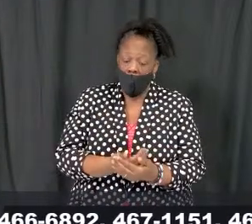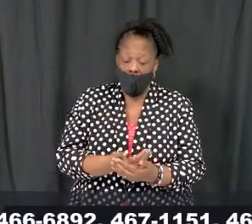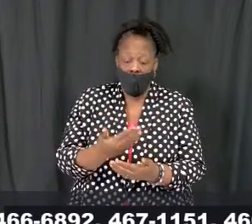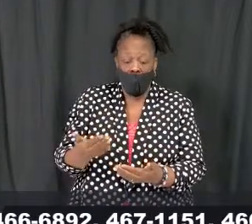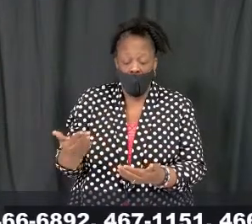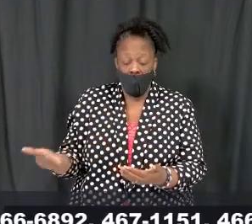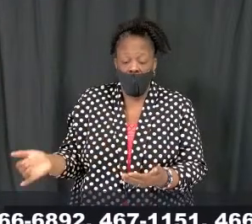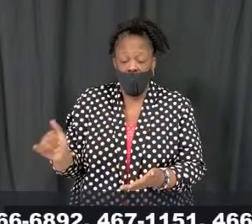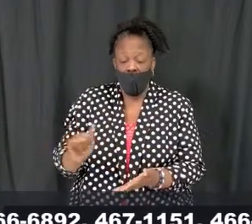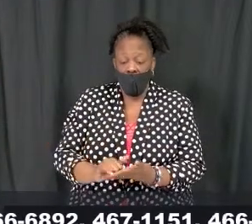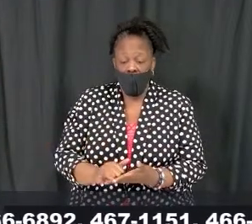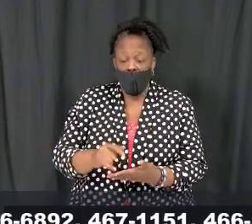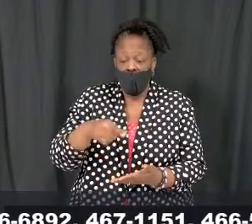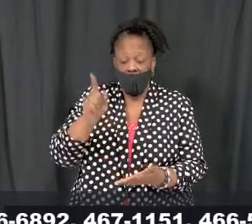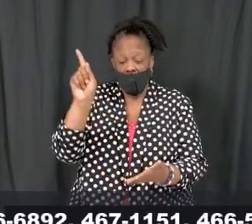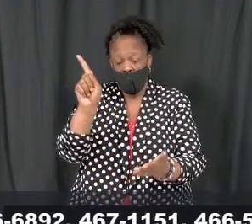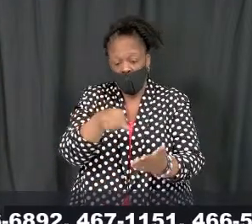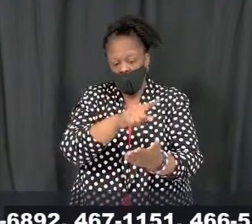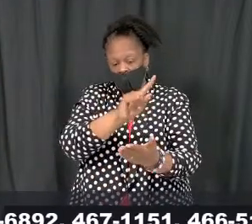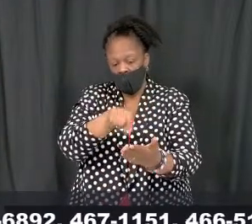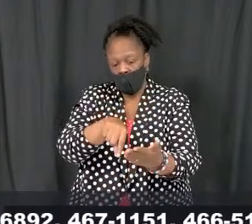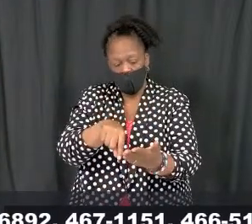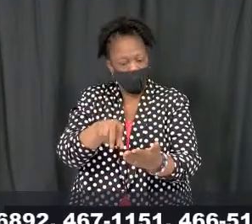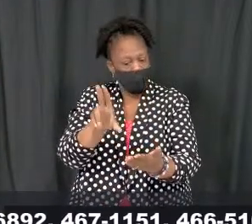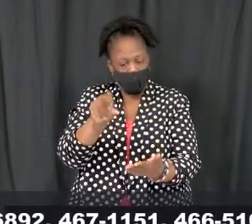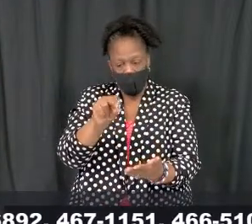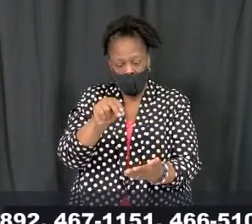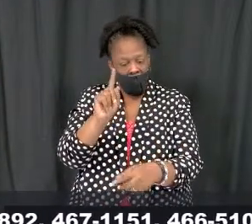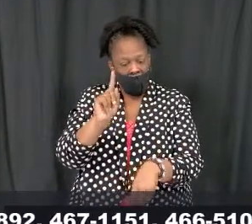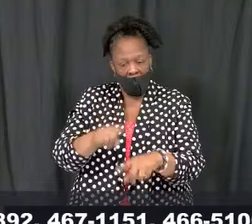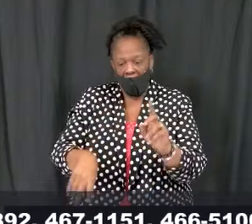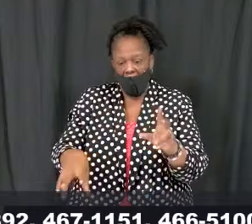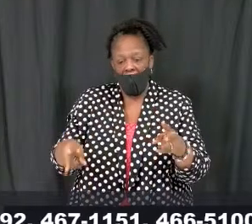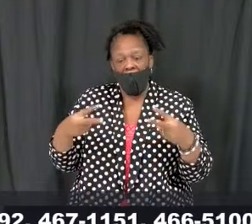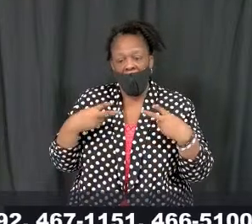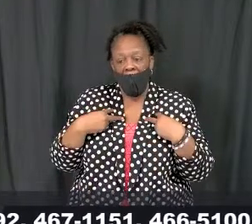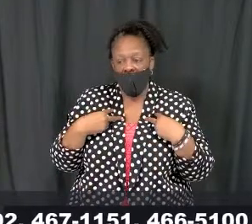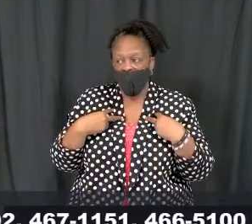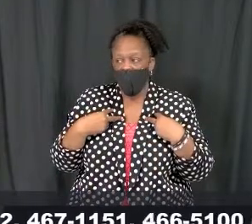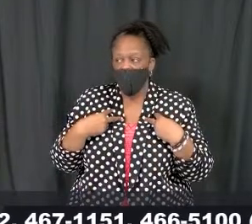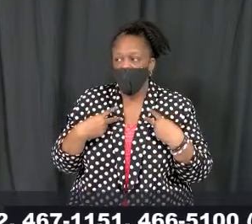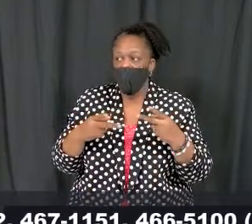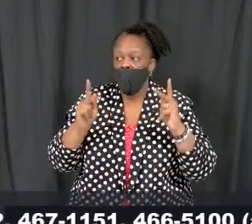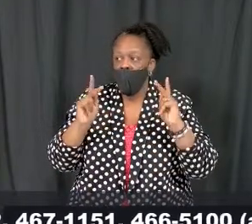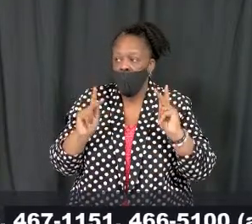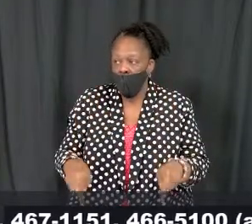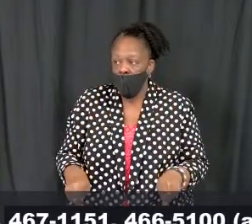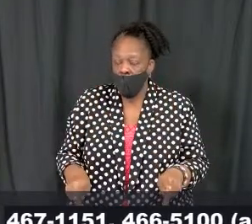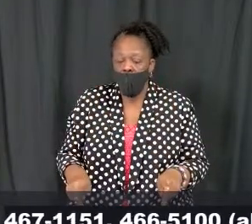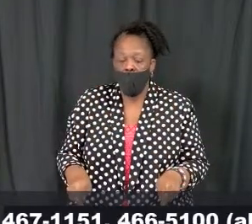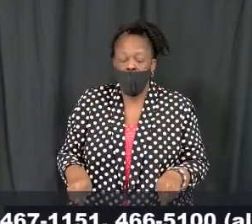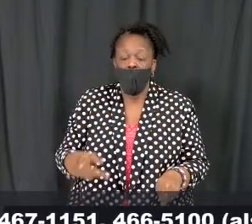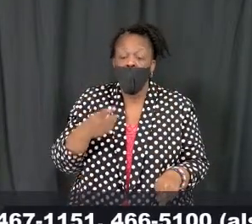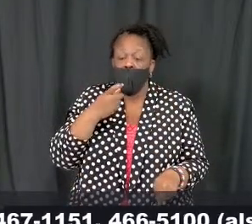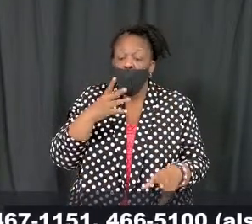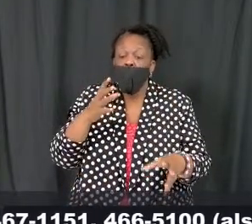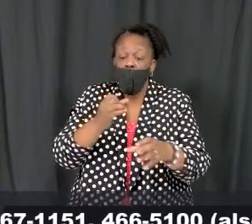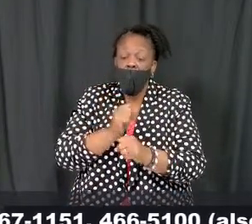approved events are cancelled until further notice. Persons with approvals will receive an email